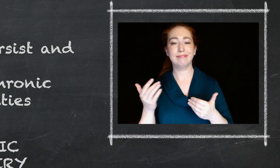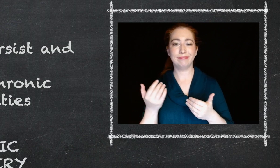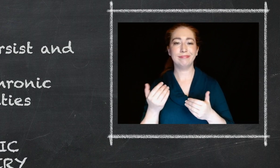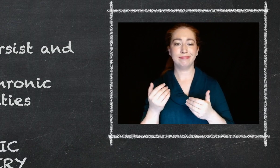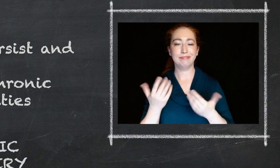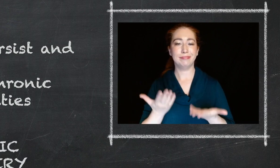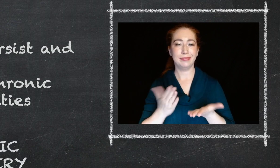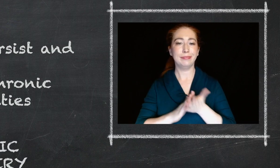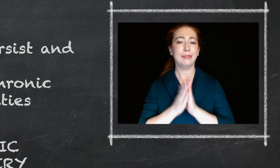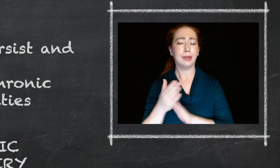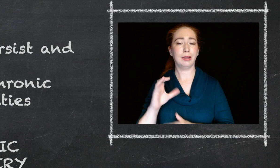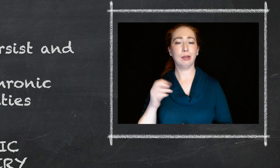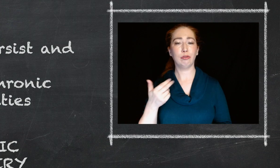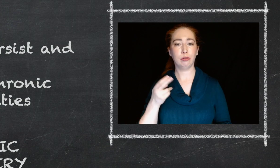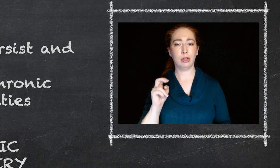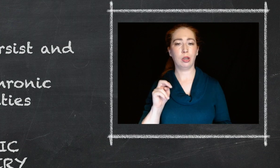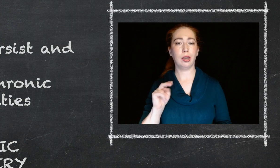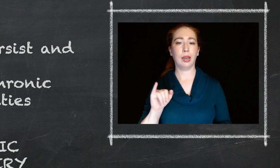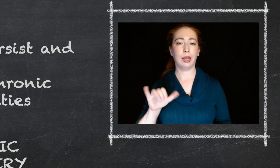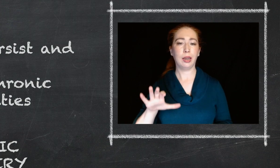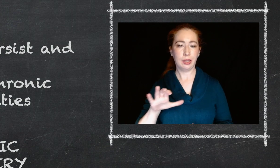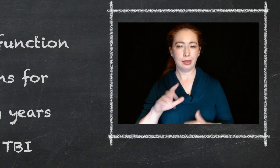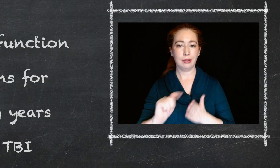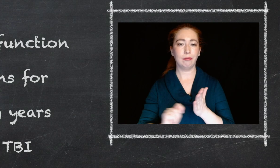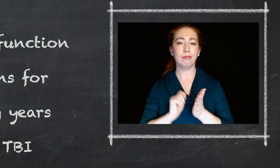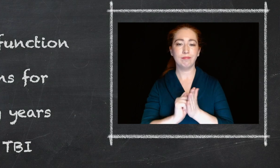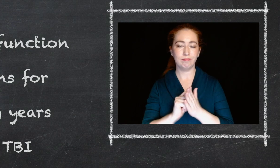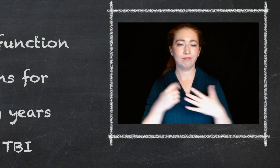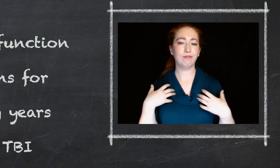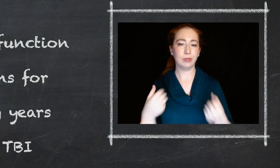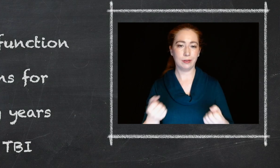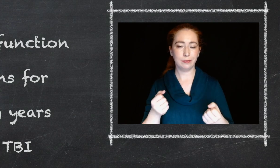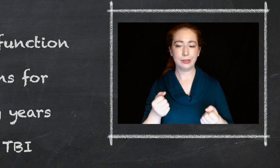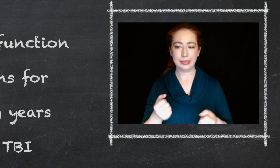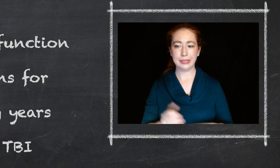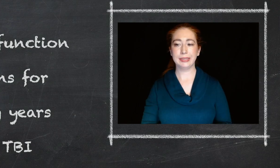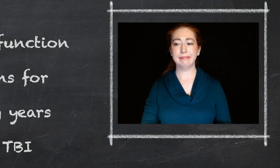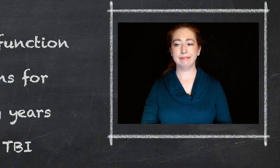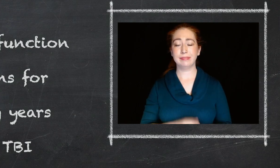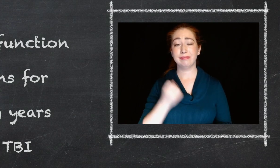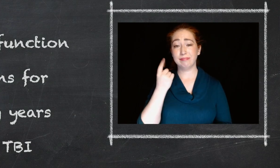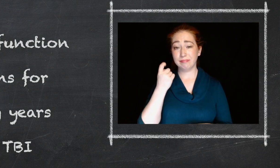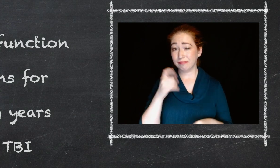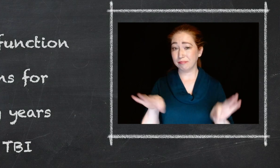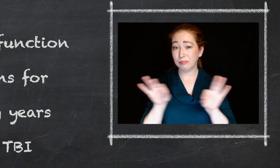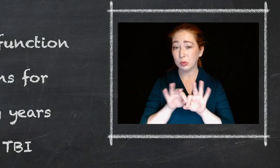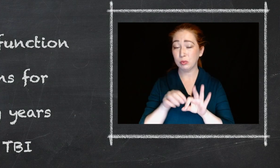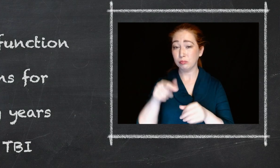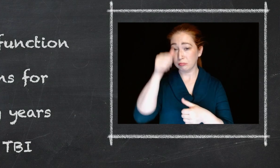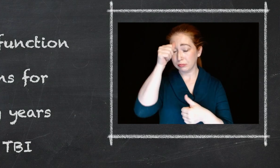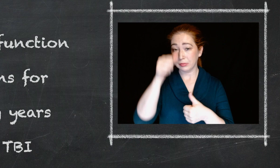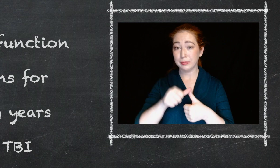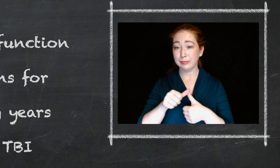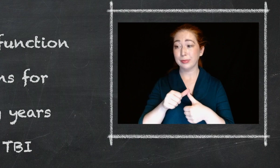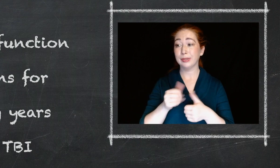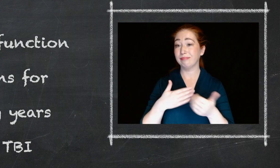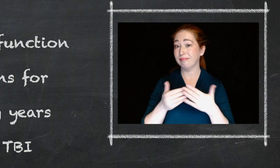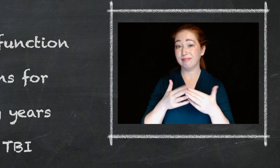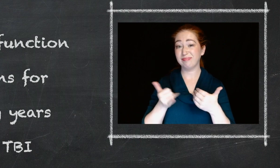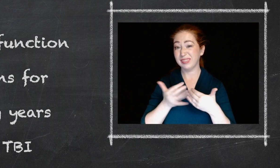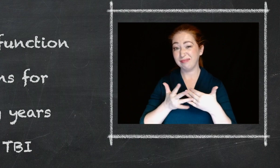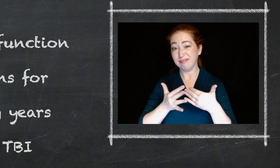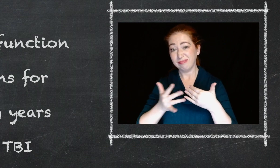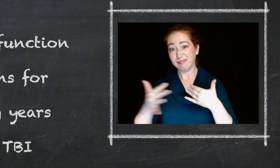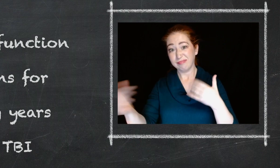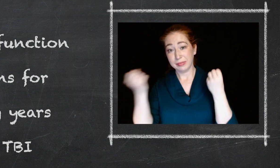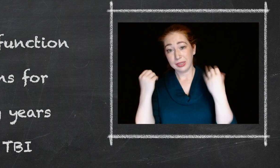disabilities. Importantly, this is called the chronic recovery phase, which means that even though problems have persisted, and